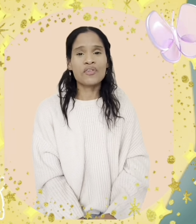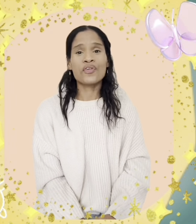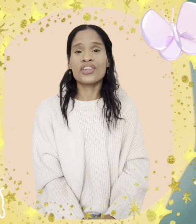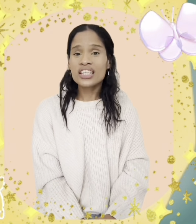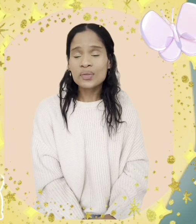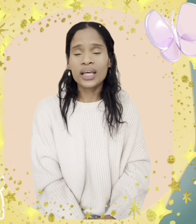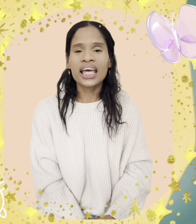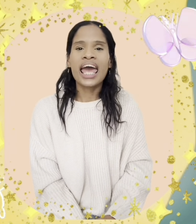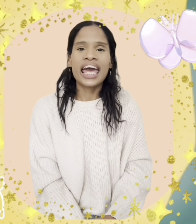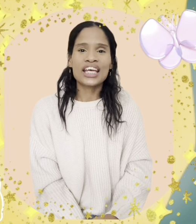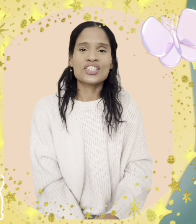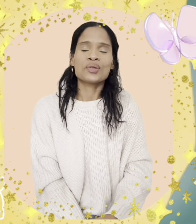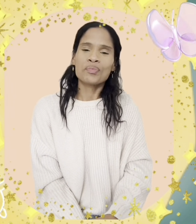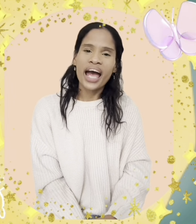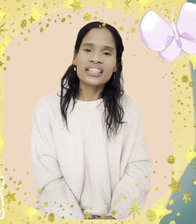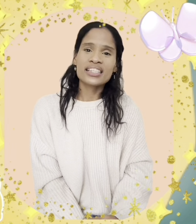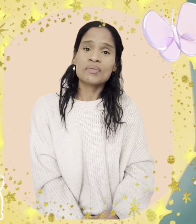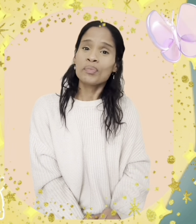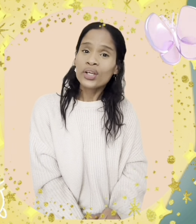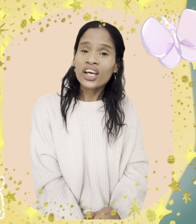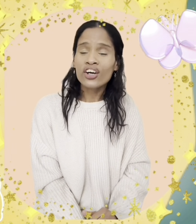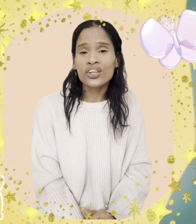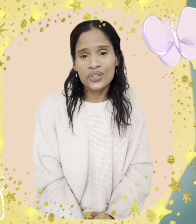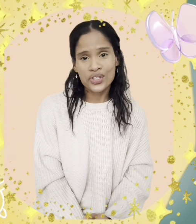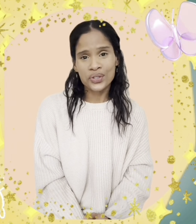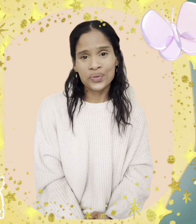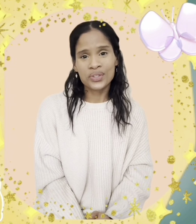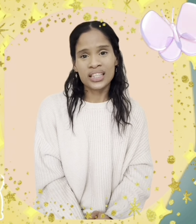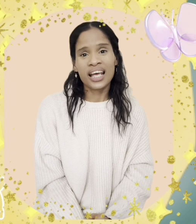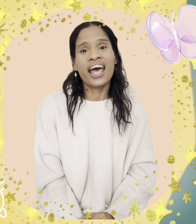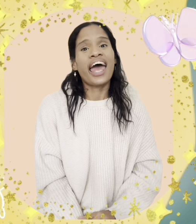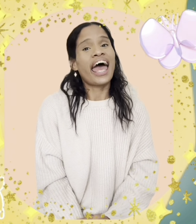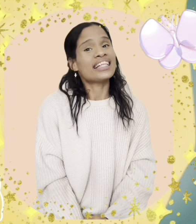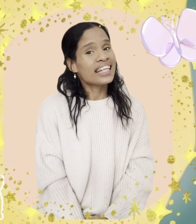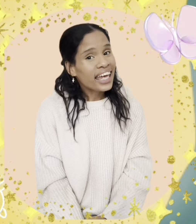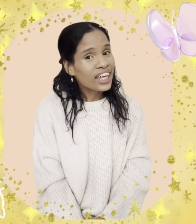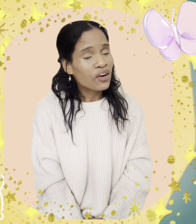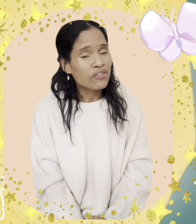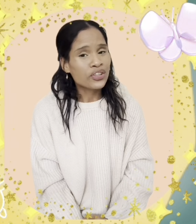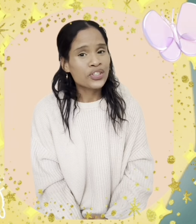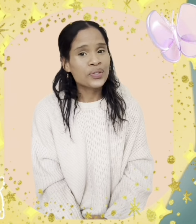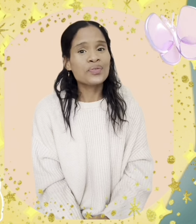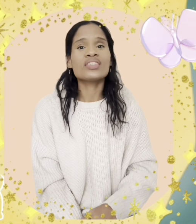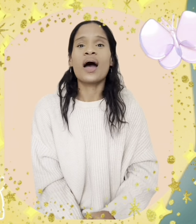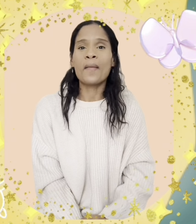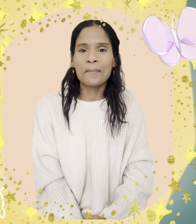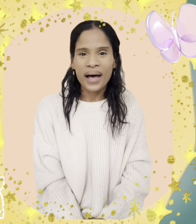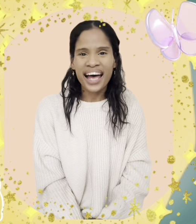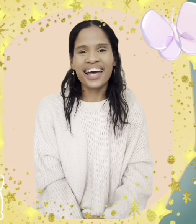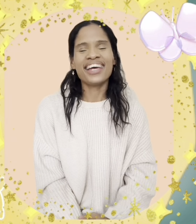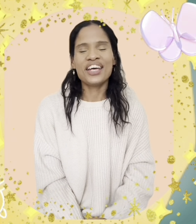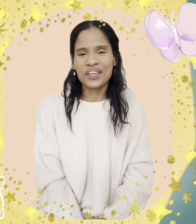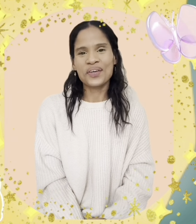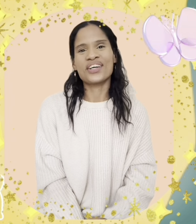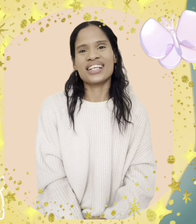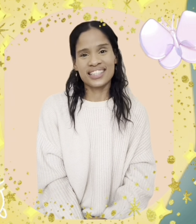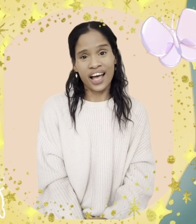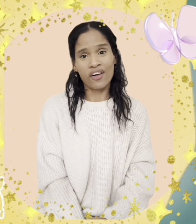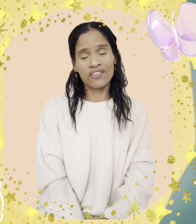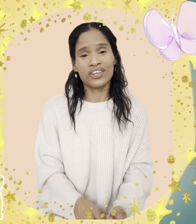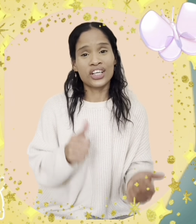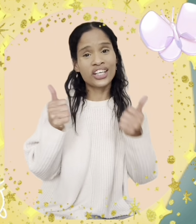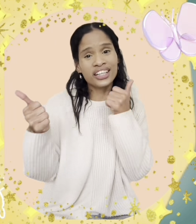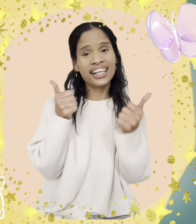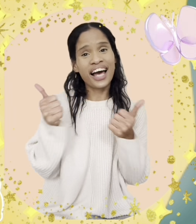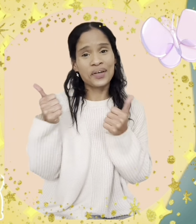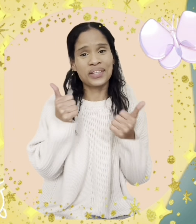life skill for this week is to practice putting on your shoes and taking off your shoes by